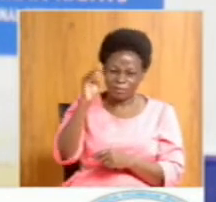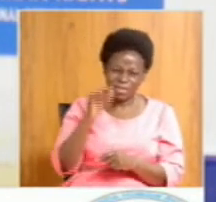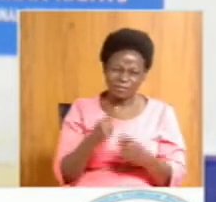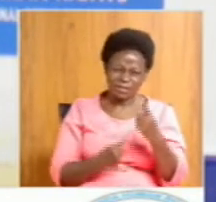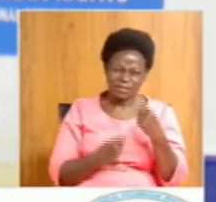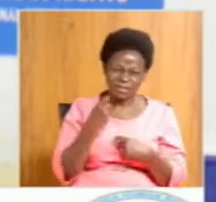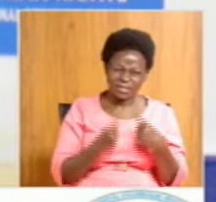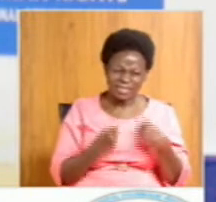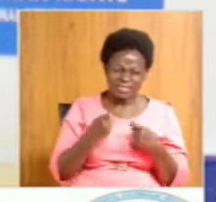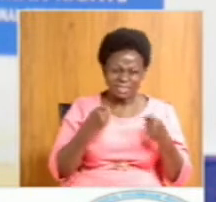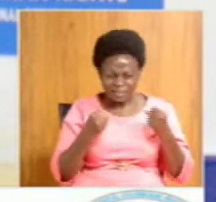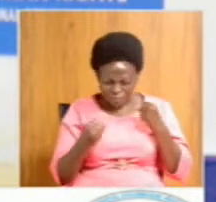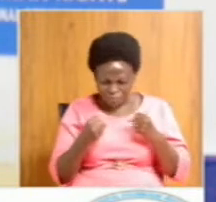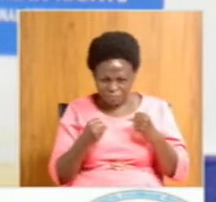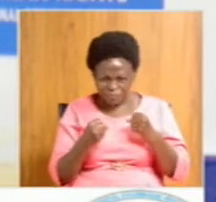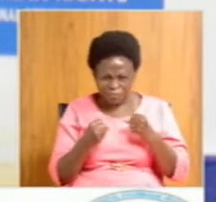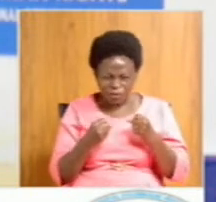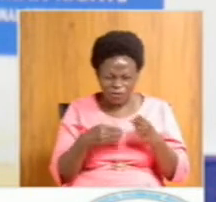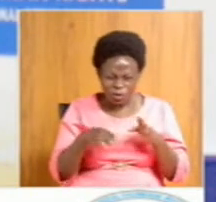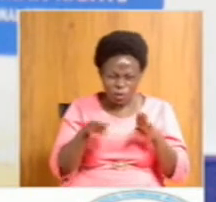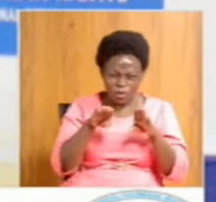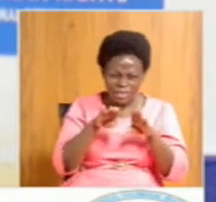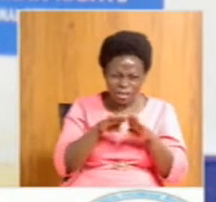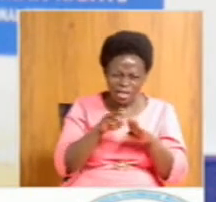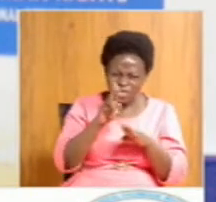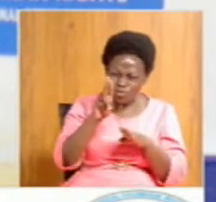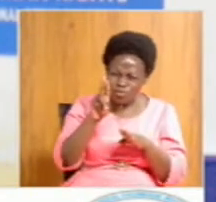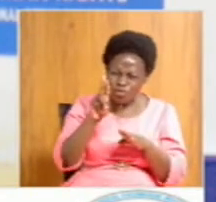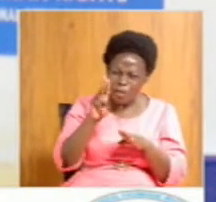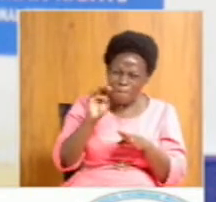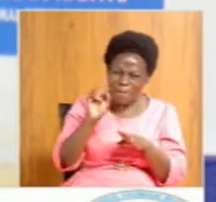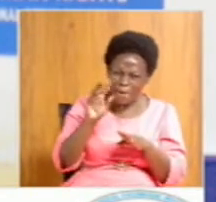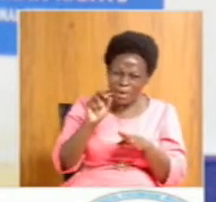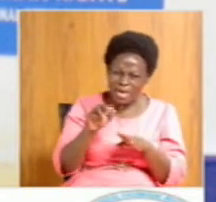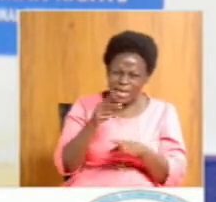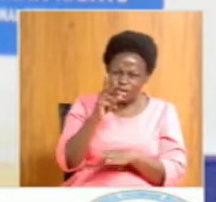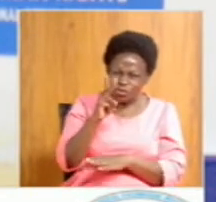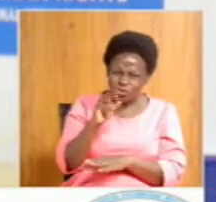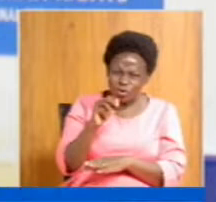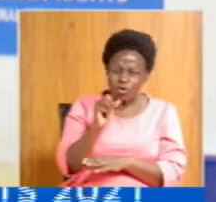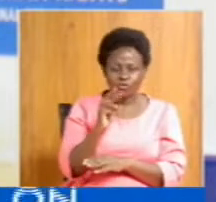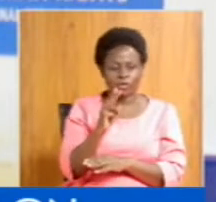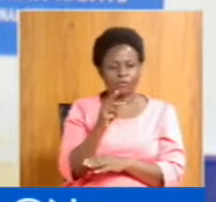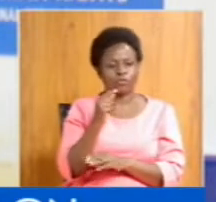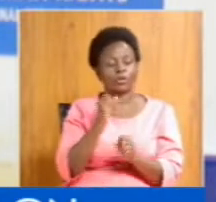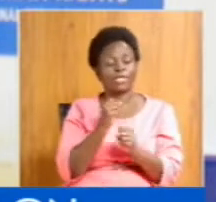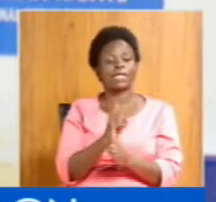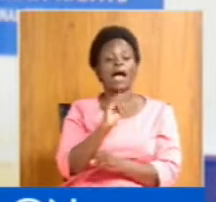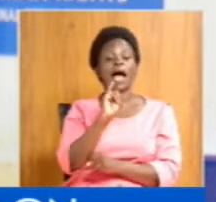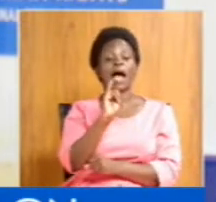myself in terms of the paradox of concession and Umeme. In 2012, we did IPO,